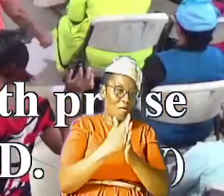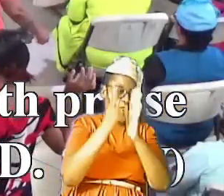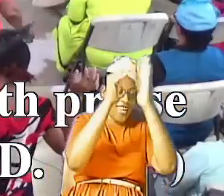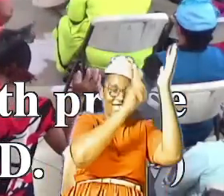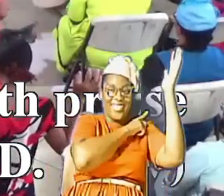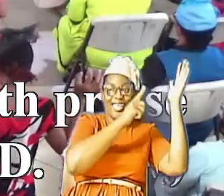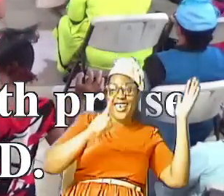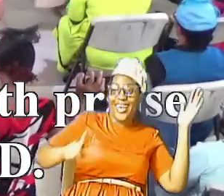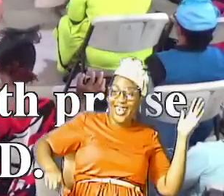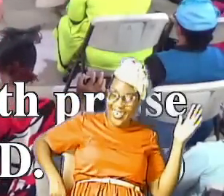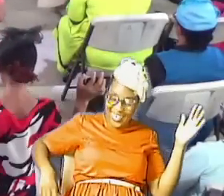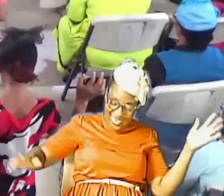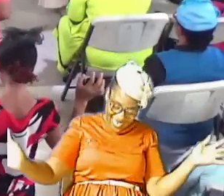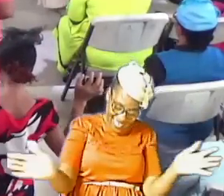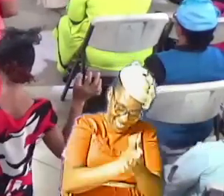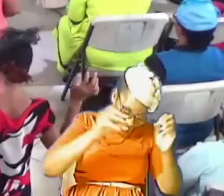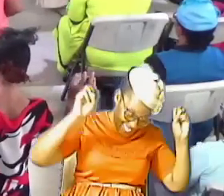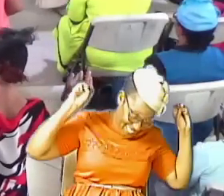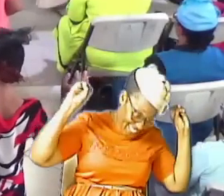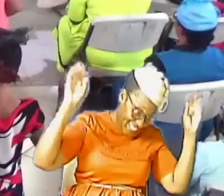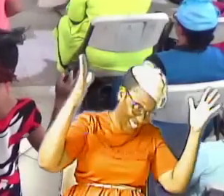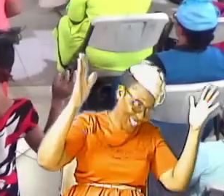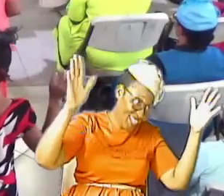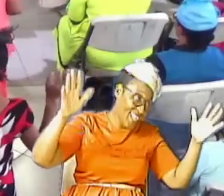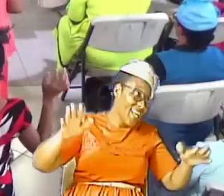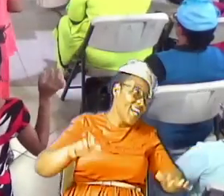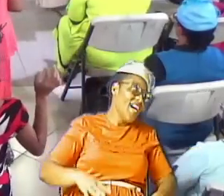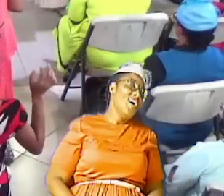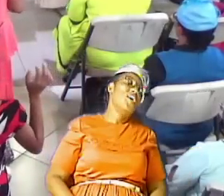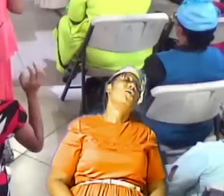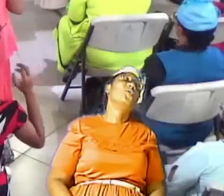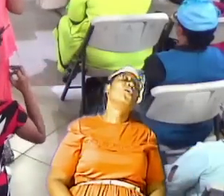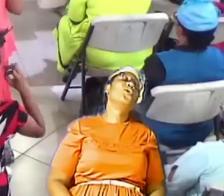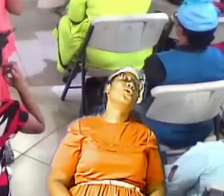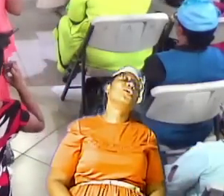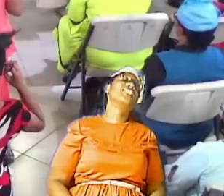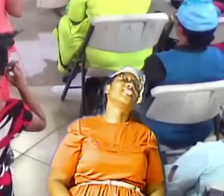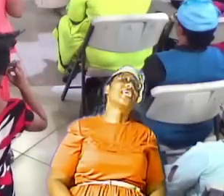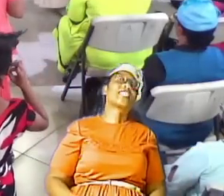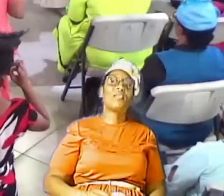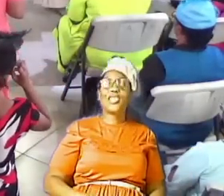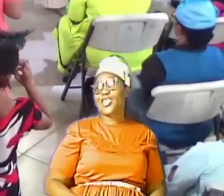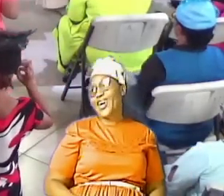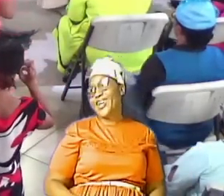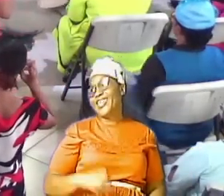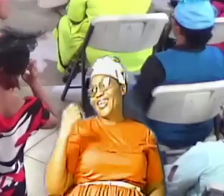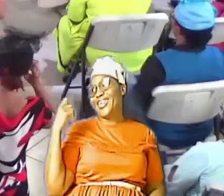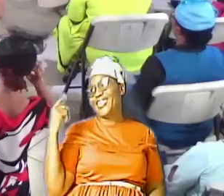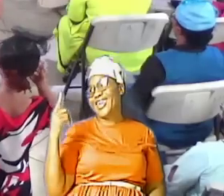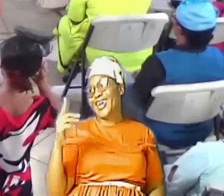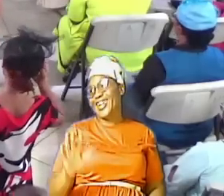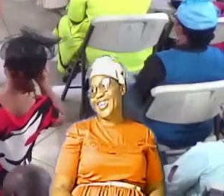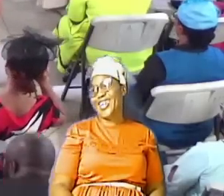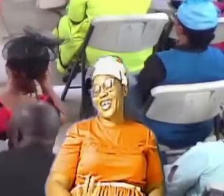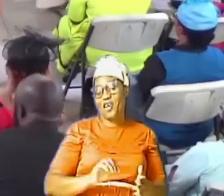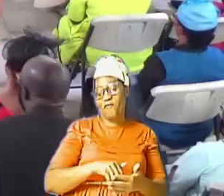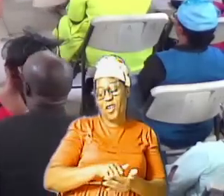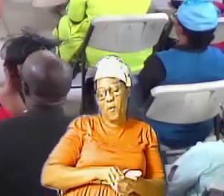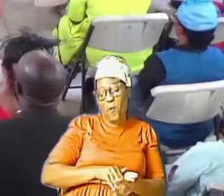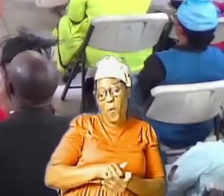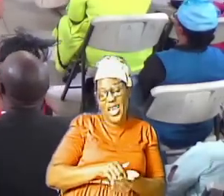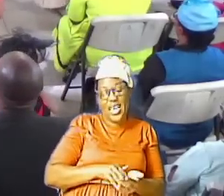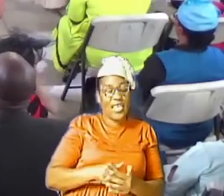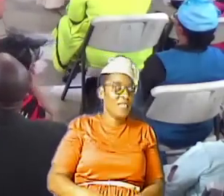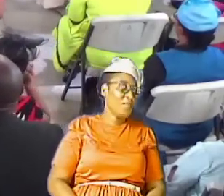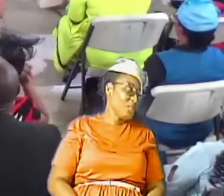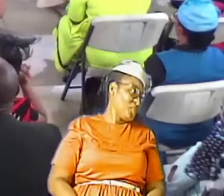praise Almighty God. Hallelujah. Thank you, Jesus. I want Sister Cook to read 150 one more time, and I want everybody to stand. And while she reads a different praise, I